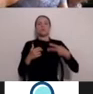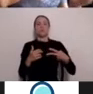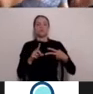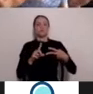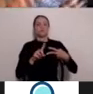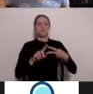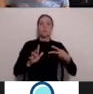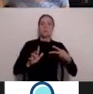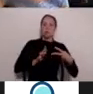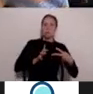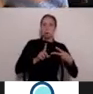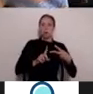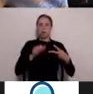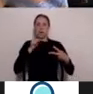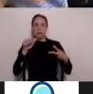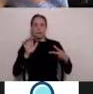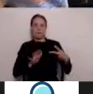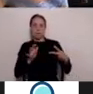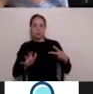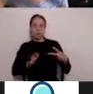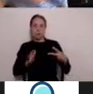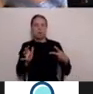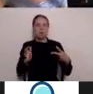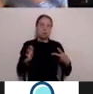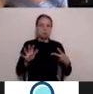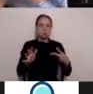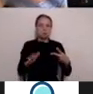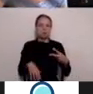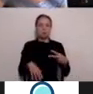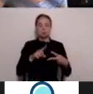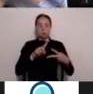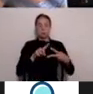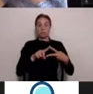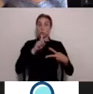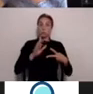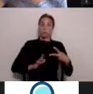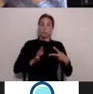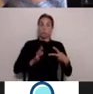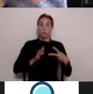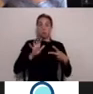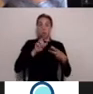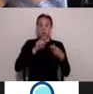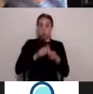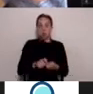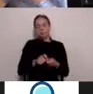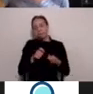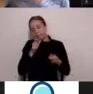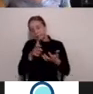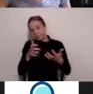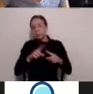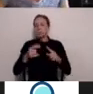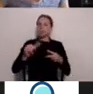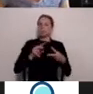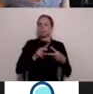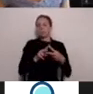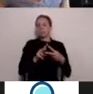little bit more formal. I don't know how formalized the surveying was, though. Great, thank you for answering that. Another question